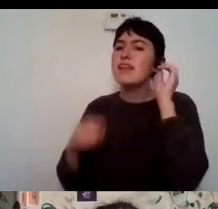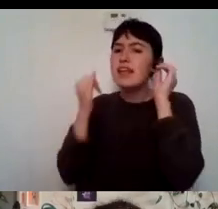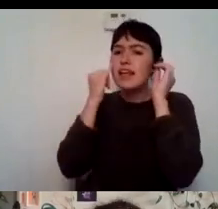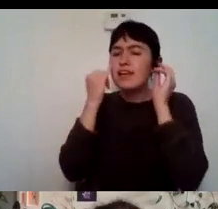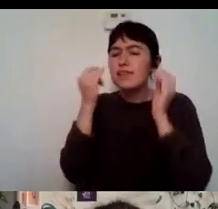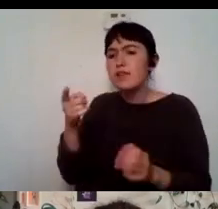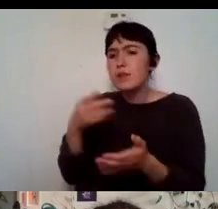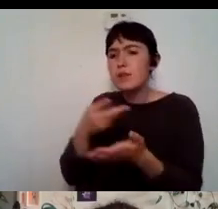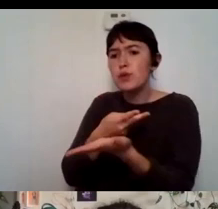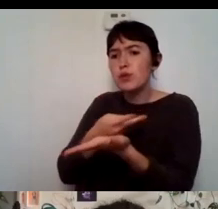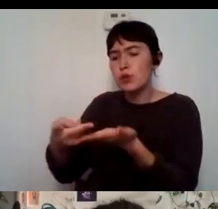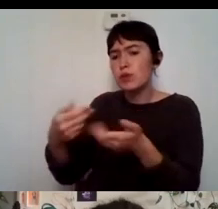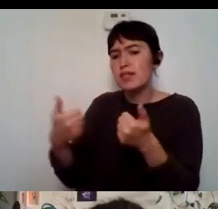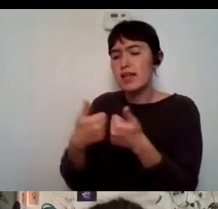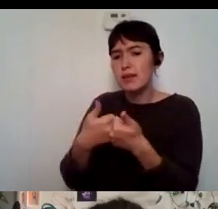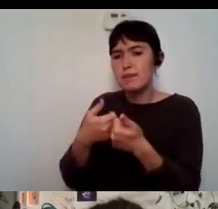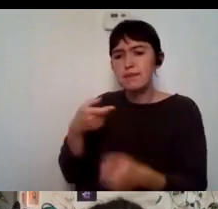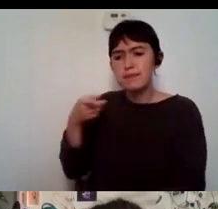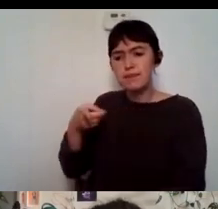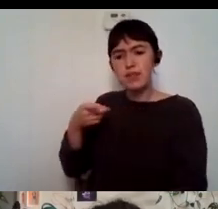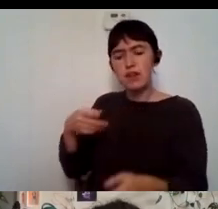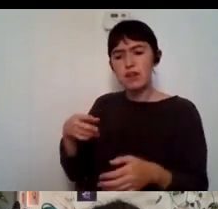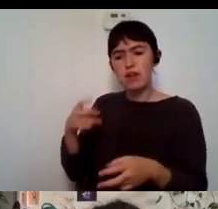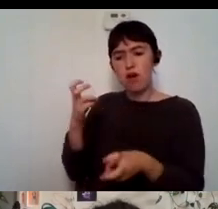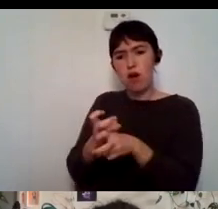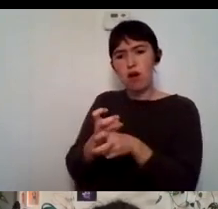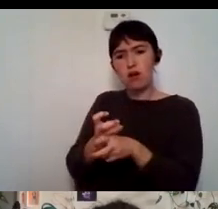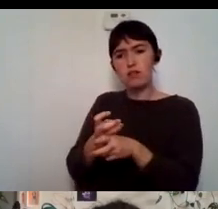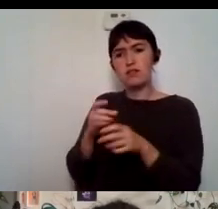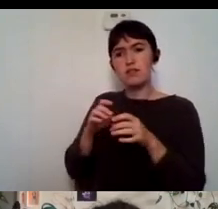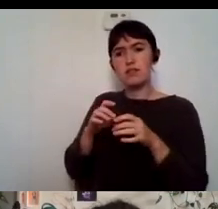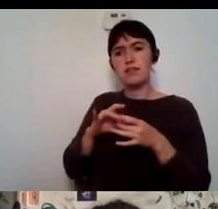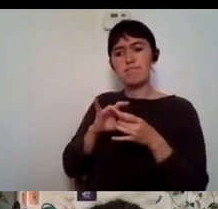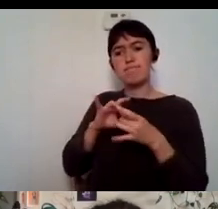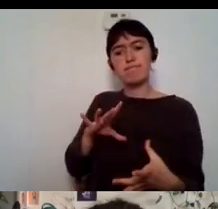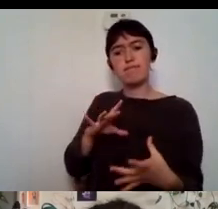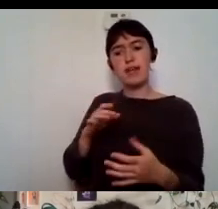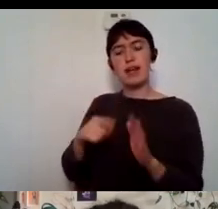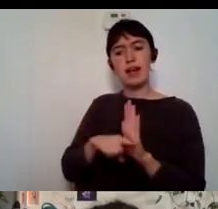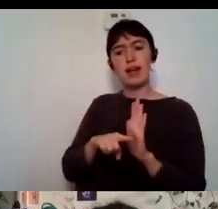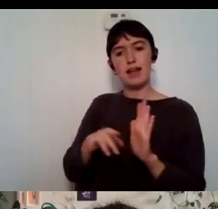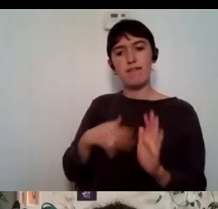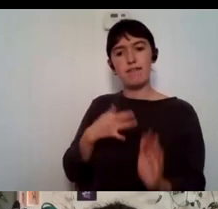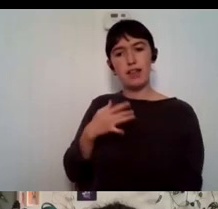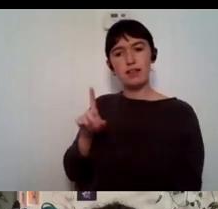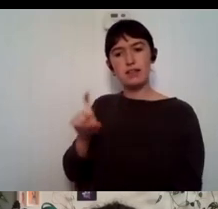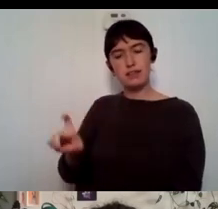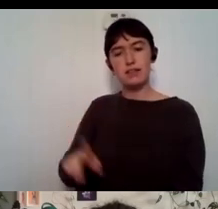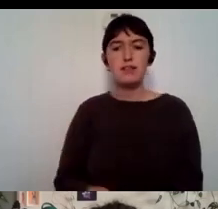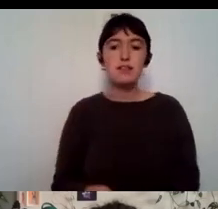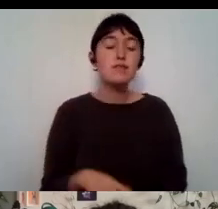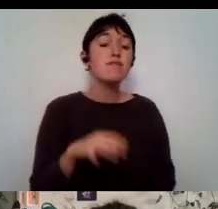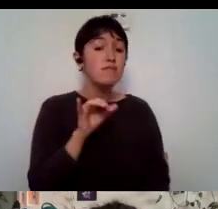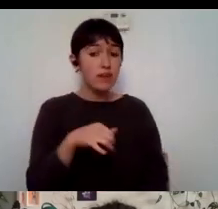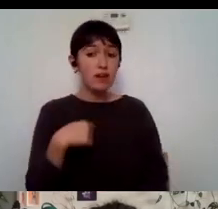is it hard to release negative feelings? So this is what we're working on in the lab. So that seems to be what we would